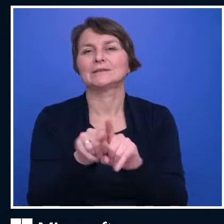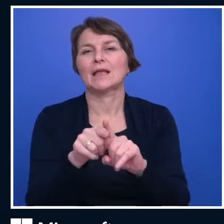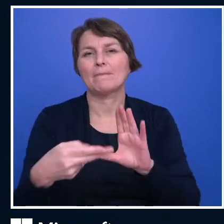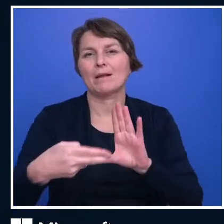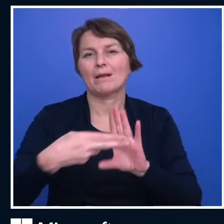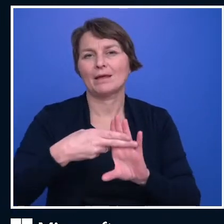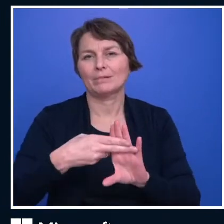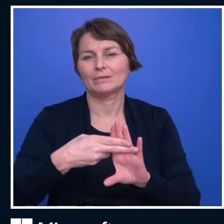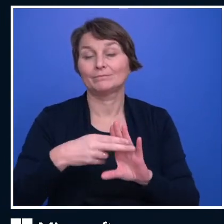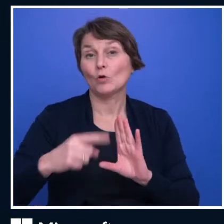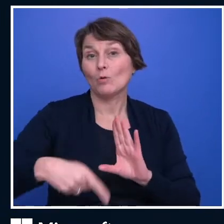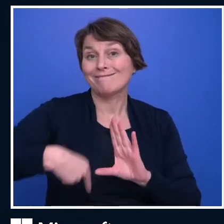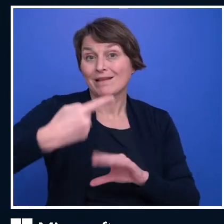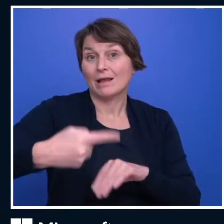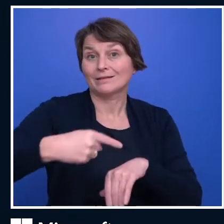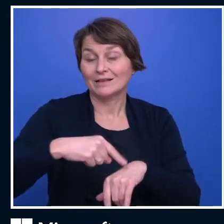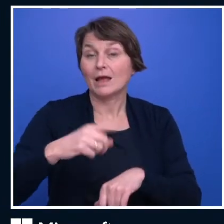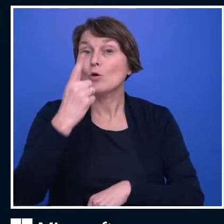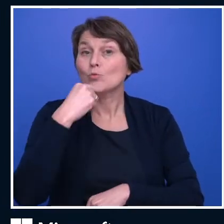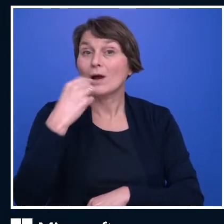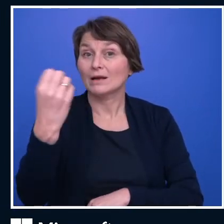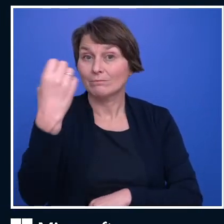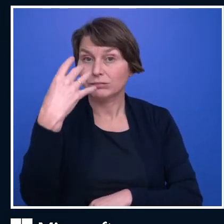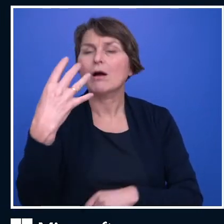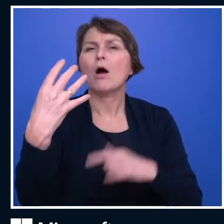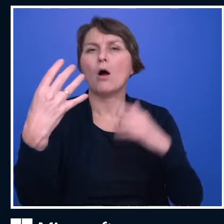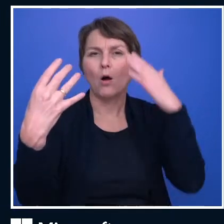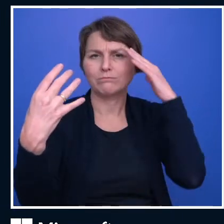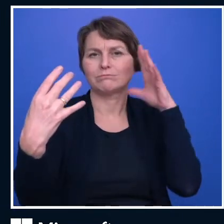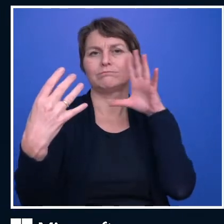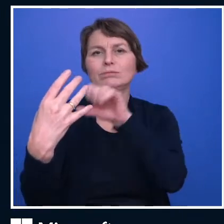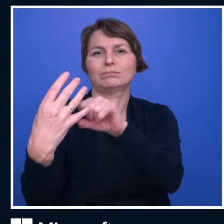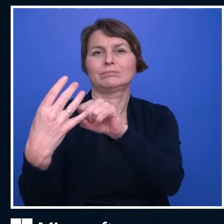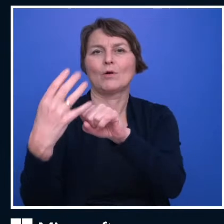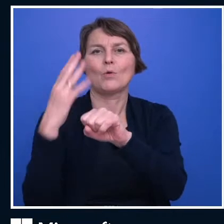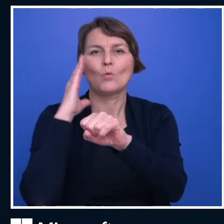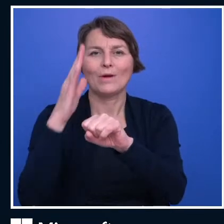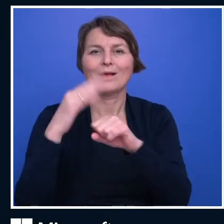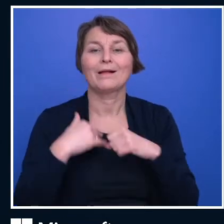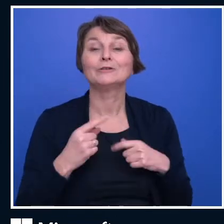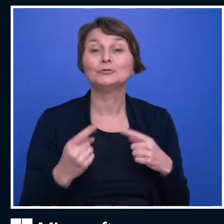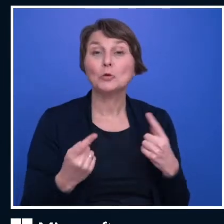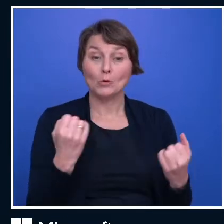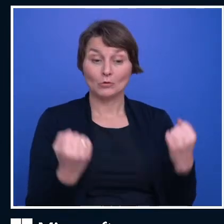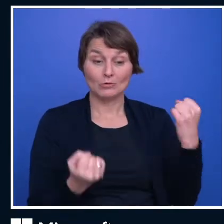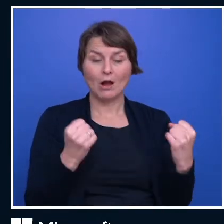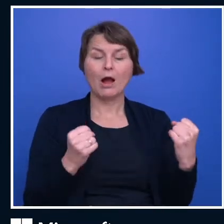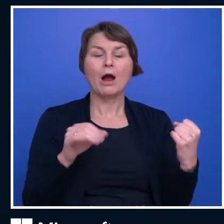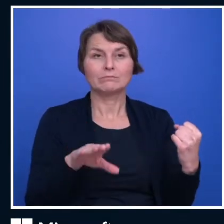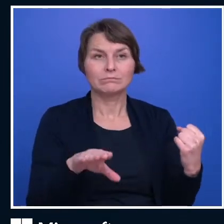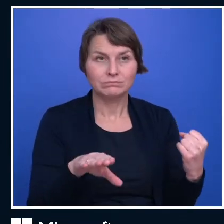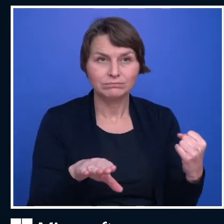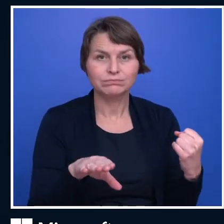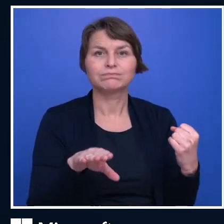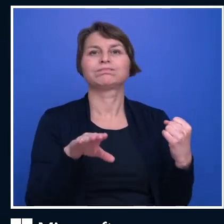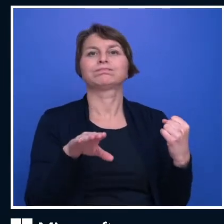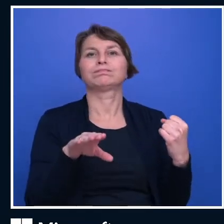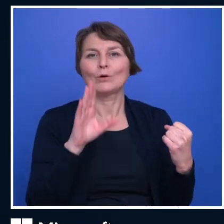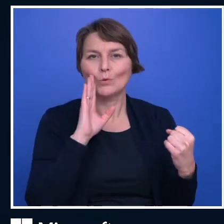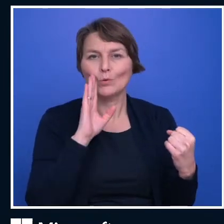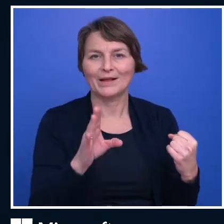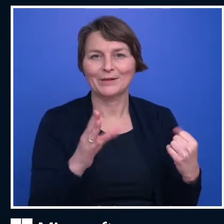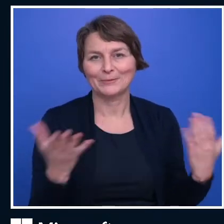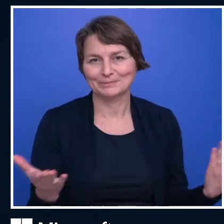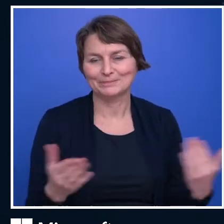the computer, it knows it is a red light and hopefully tells the car to stop. And last but not least is